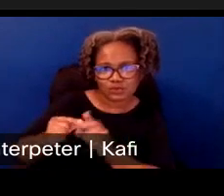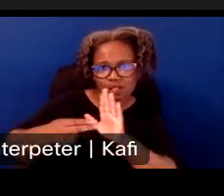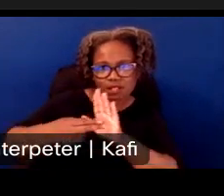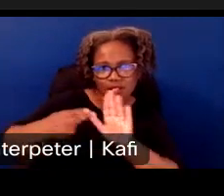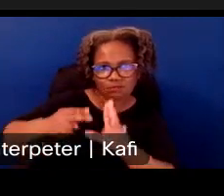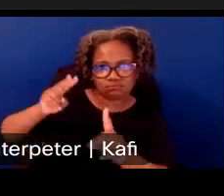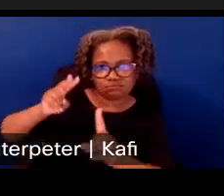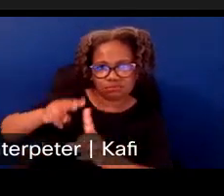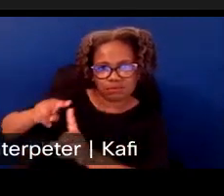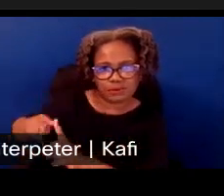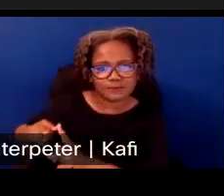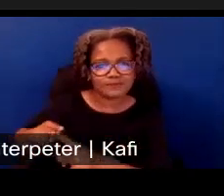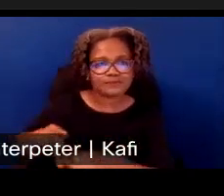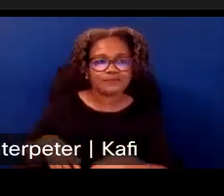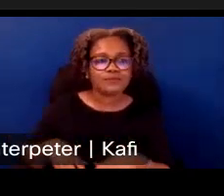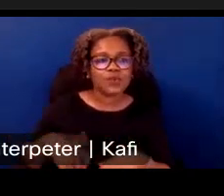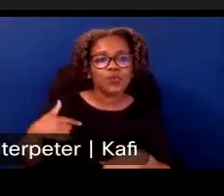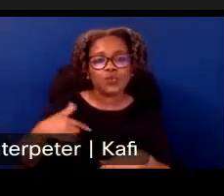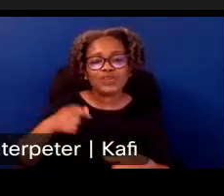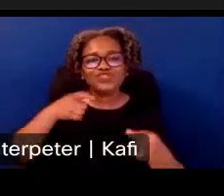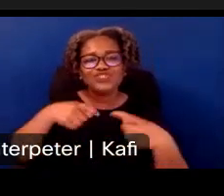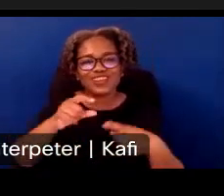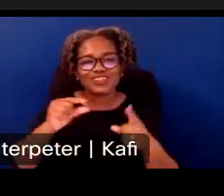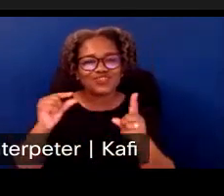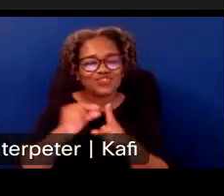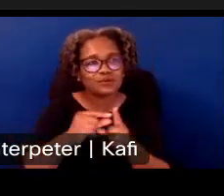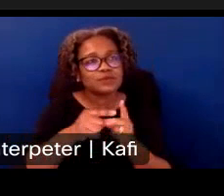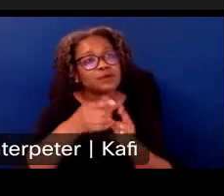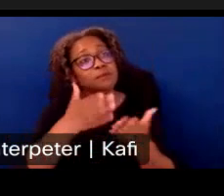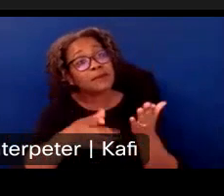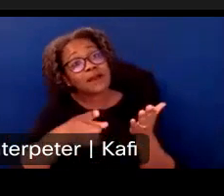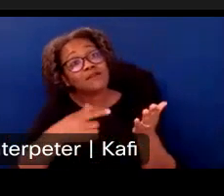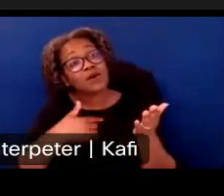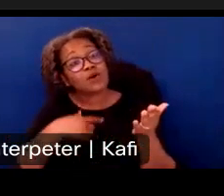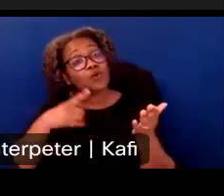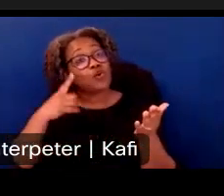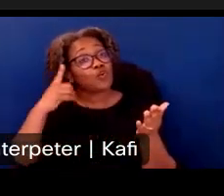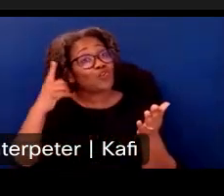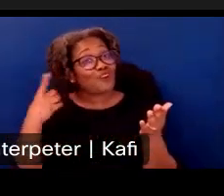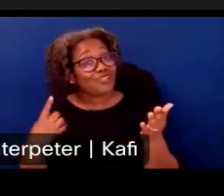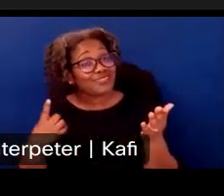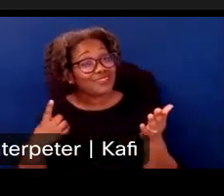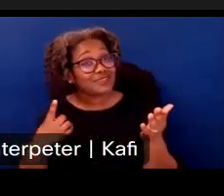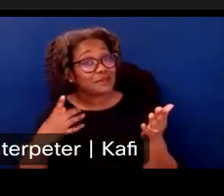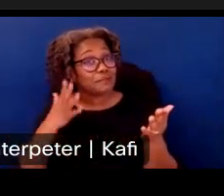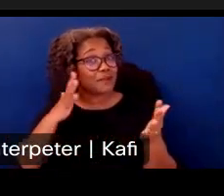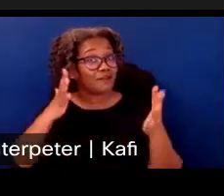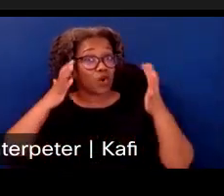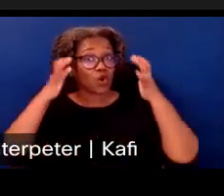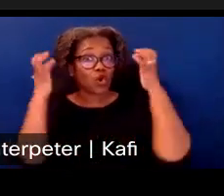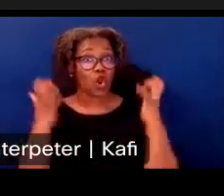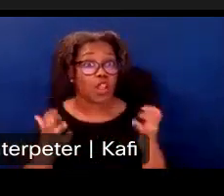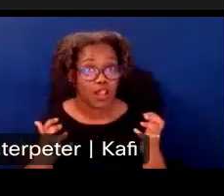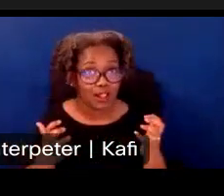pattern. It could have a whole lot of curl pattern. And then it could be shown